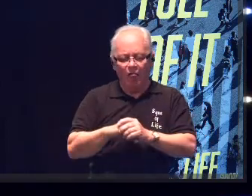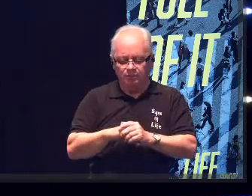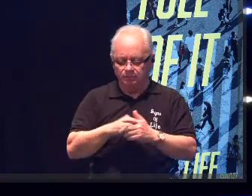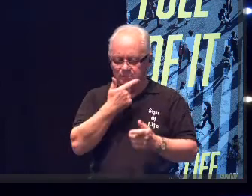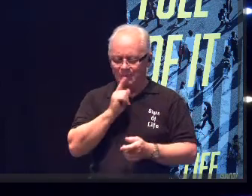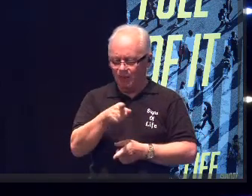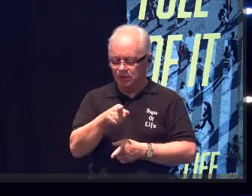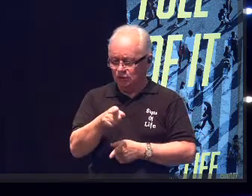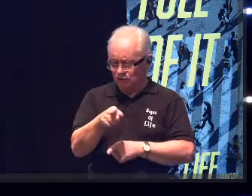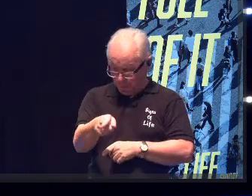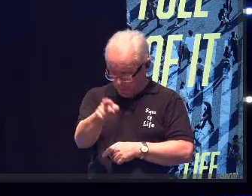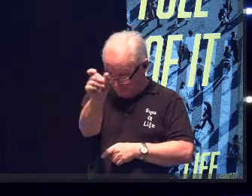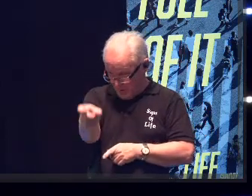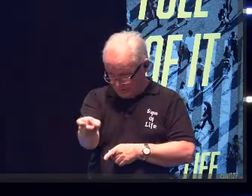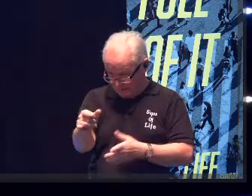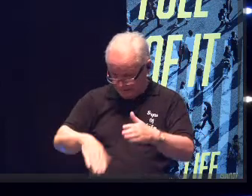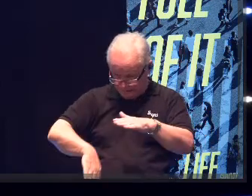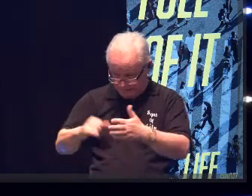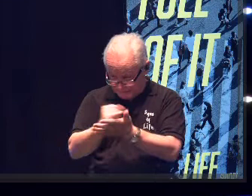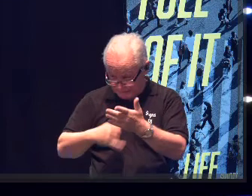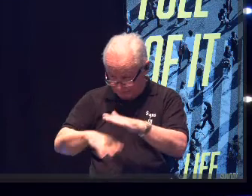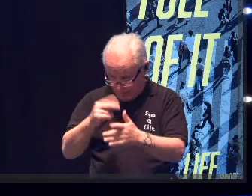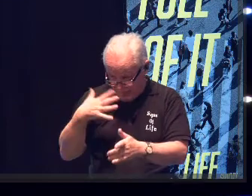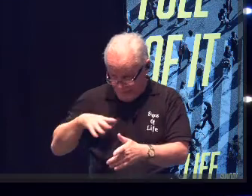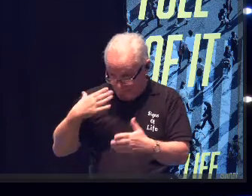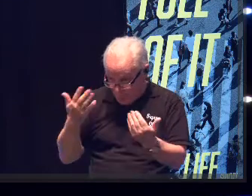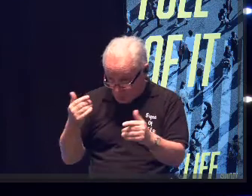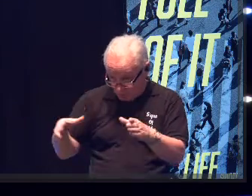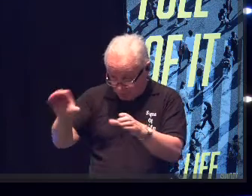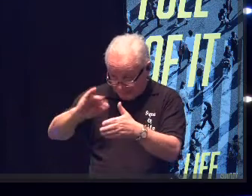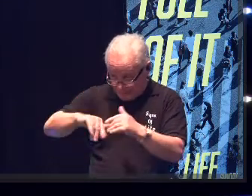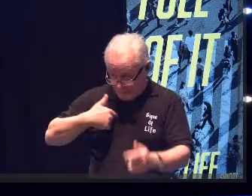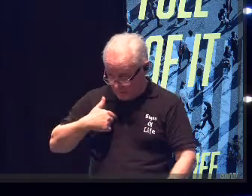more grace from God than you do.